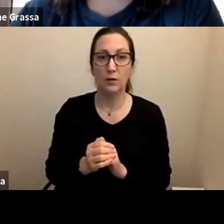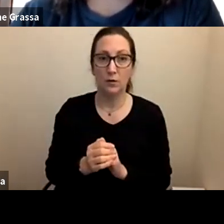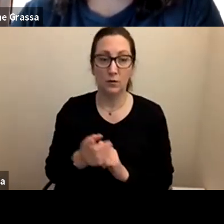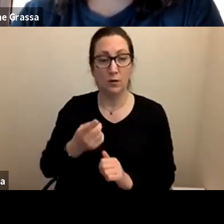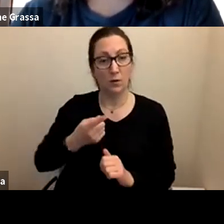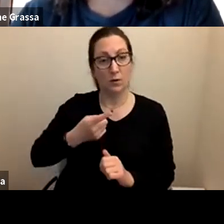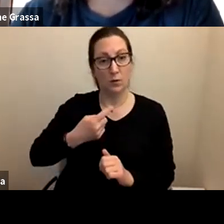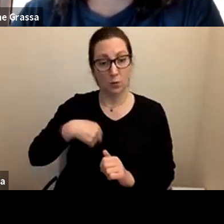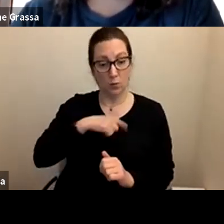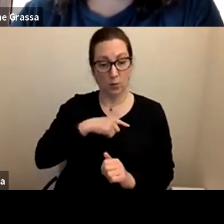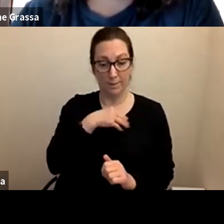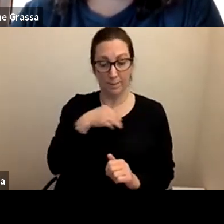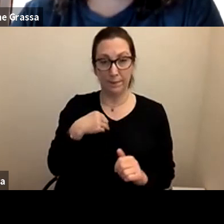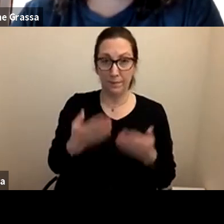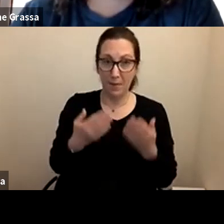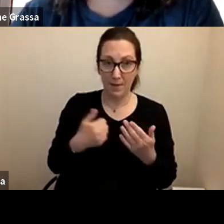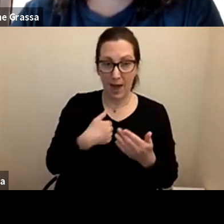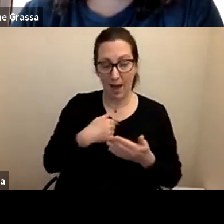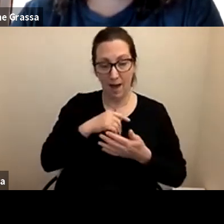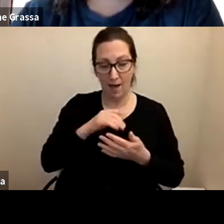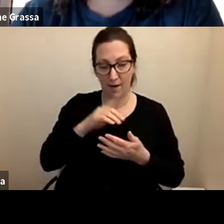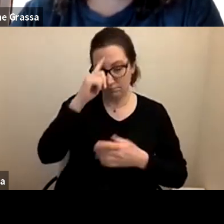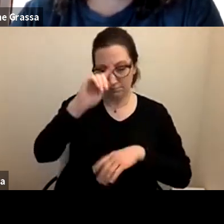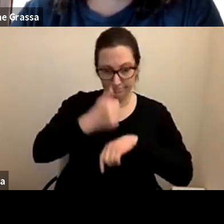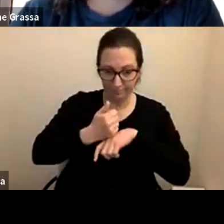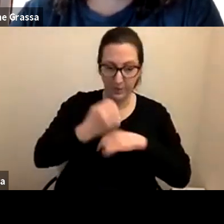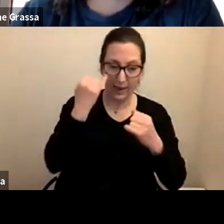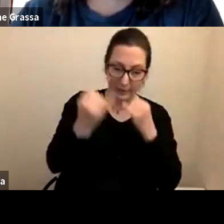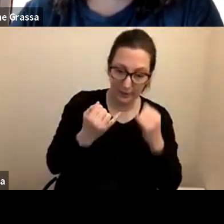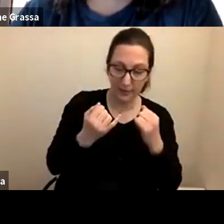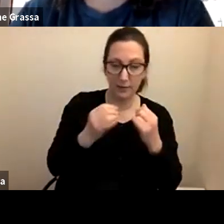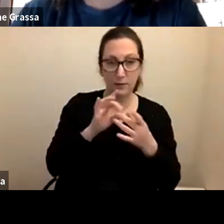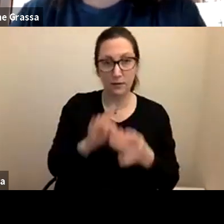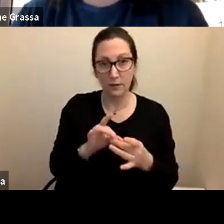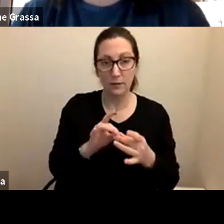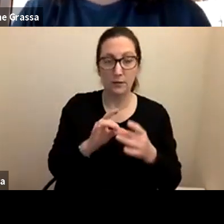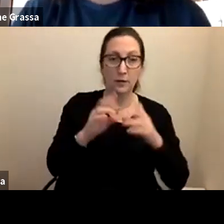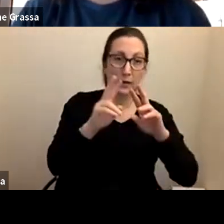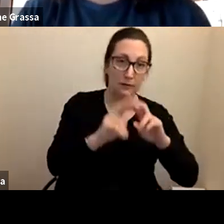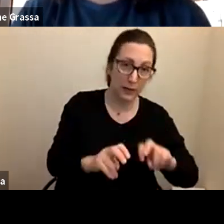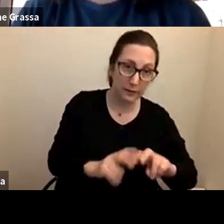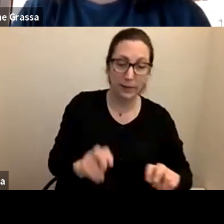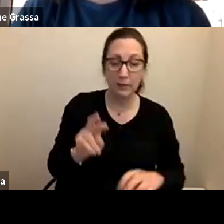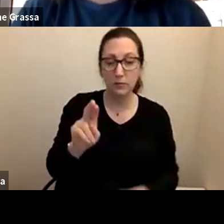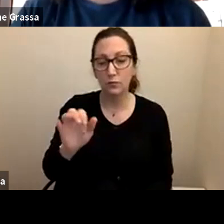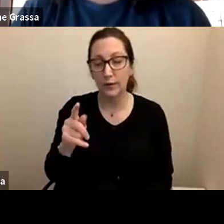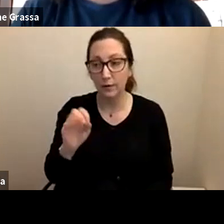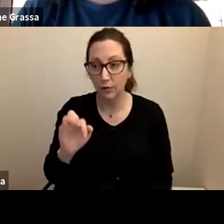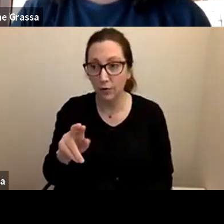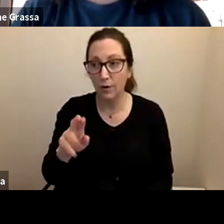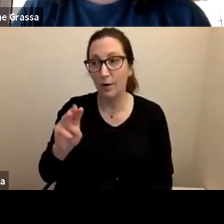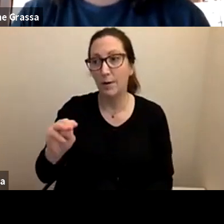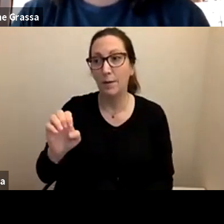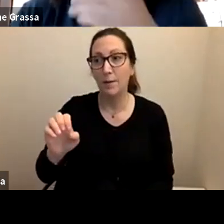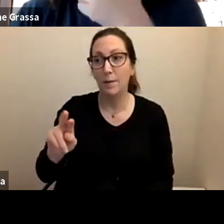beliefs about exam schools, assessments, meritocracies, rigor. I think we need to